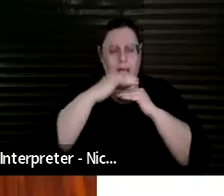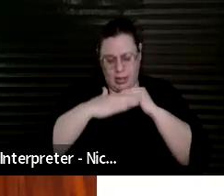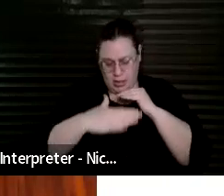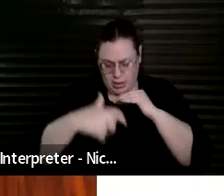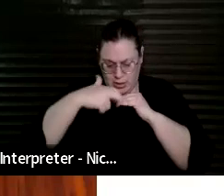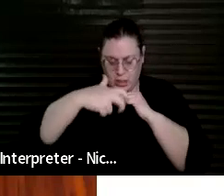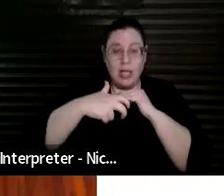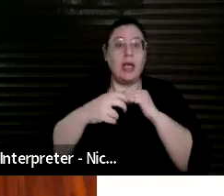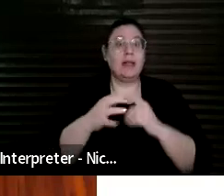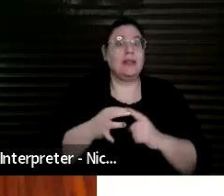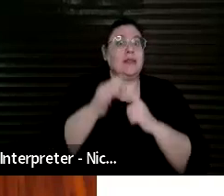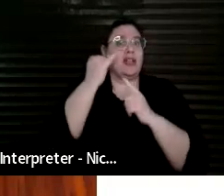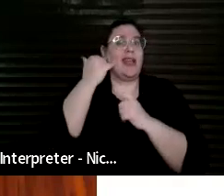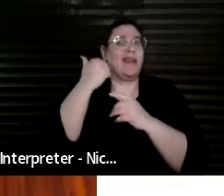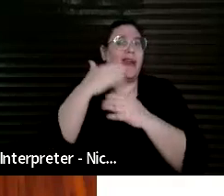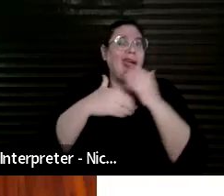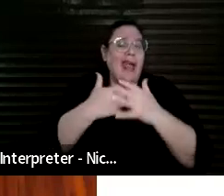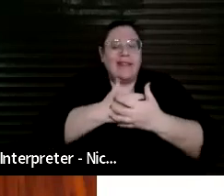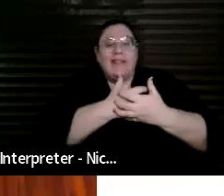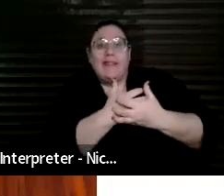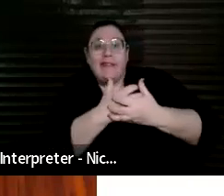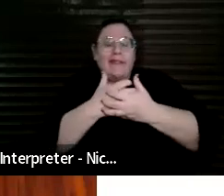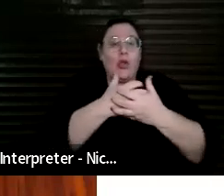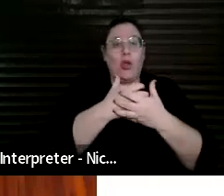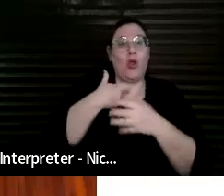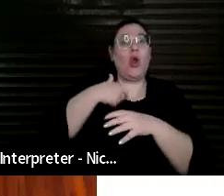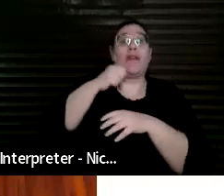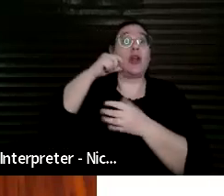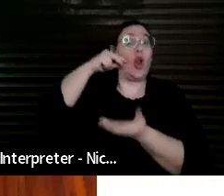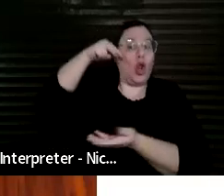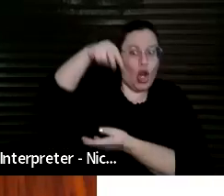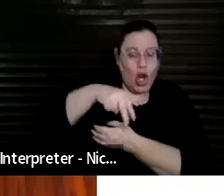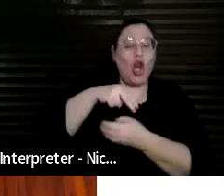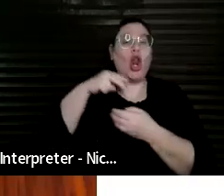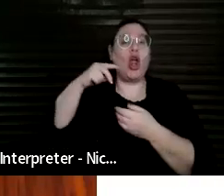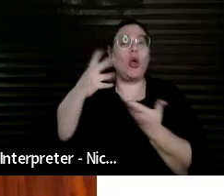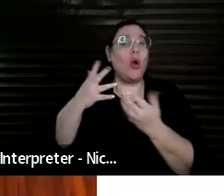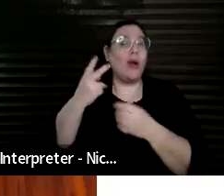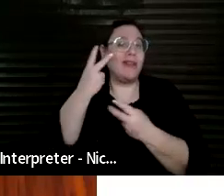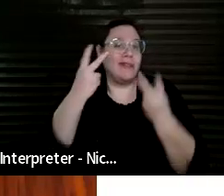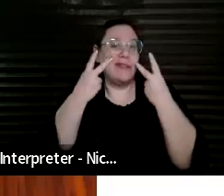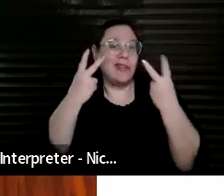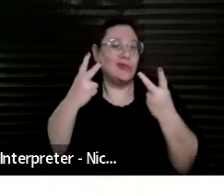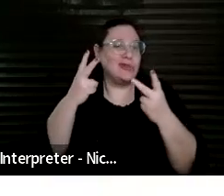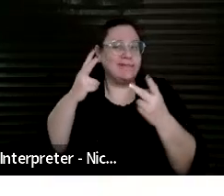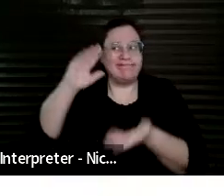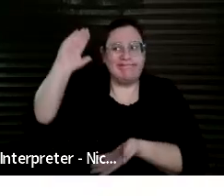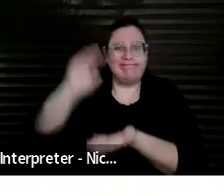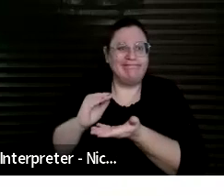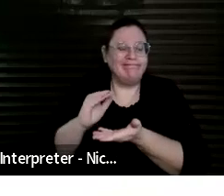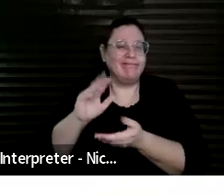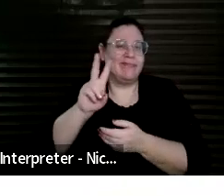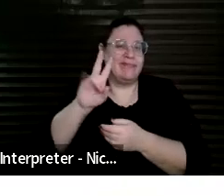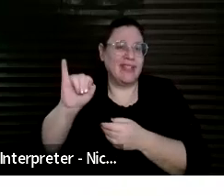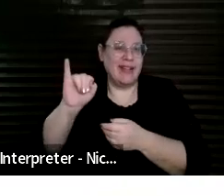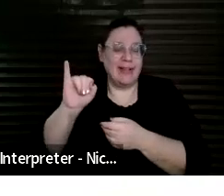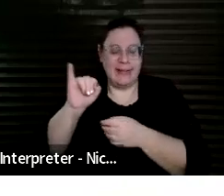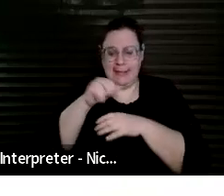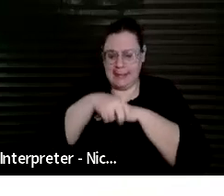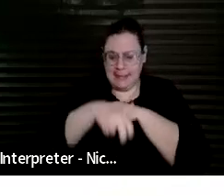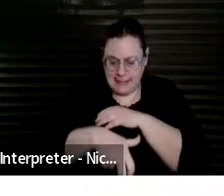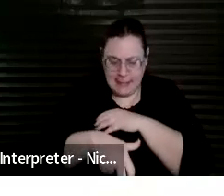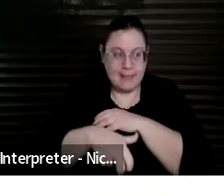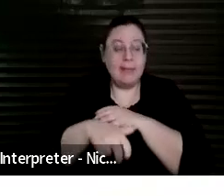are full, if you're not looking down, or if you have visual impairment. Some solutions related